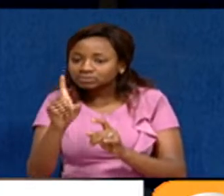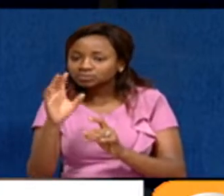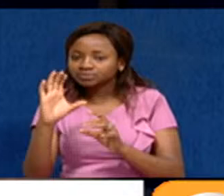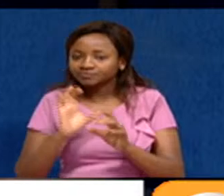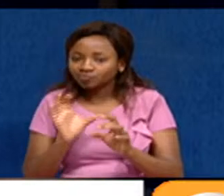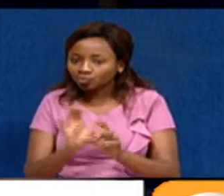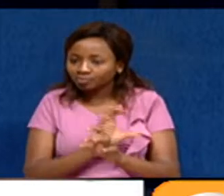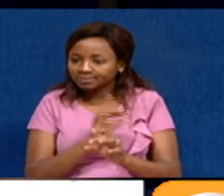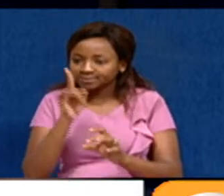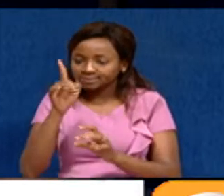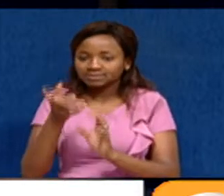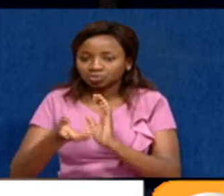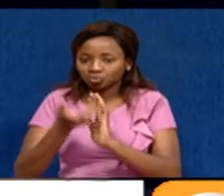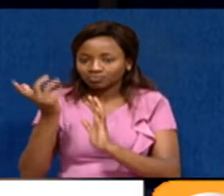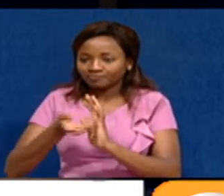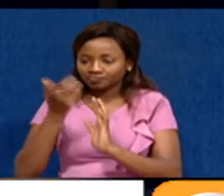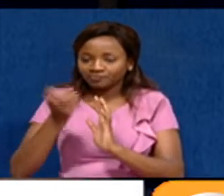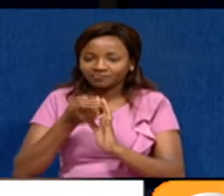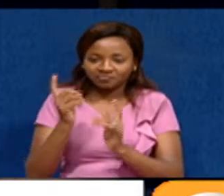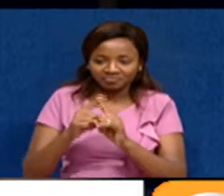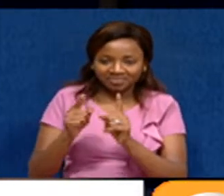Now, if you get to Article